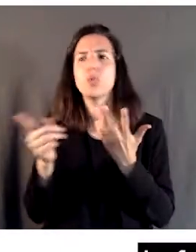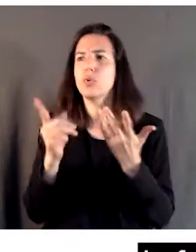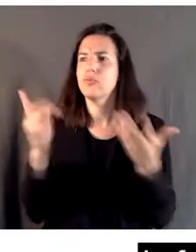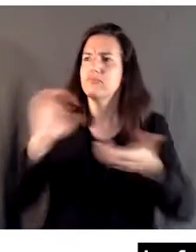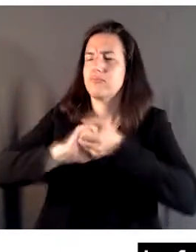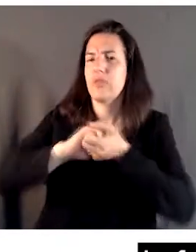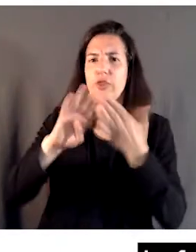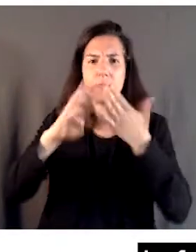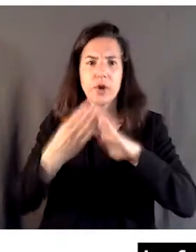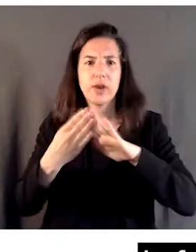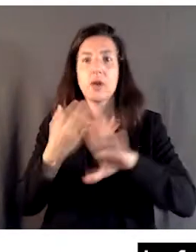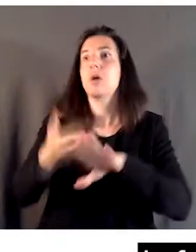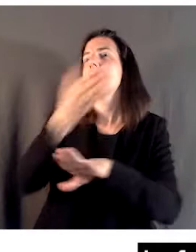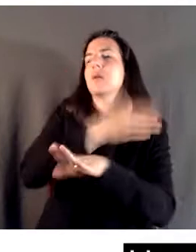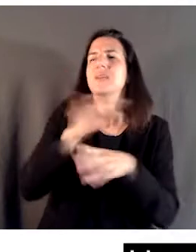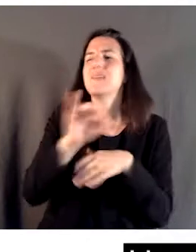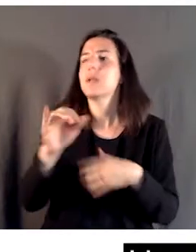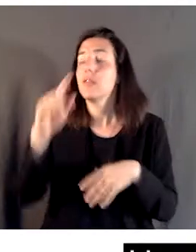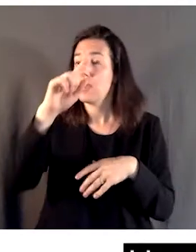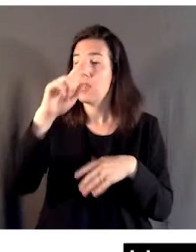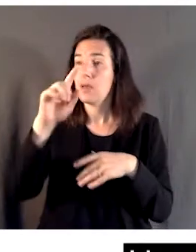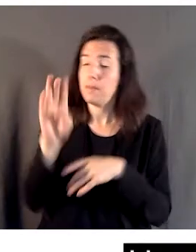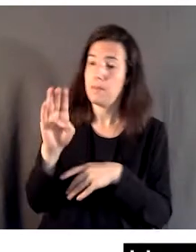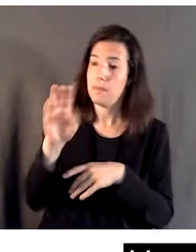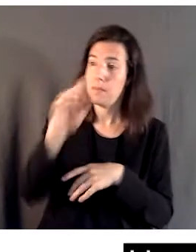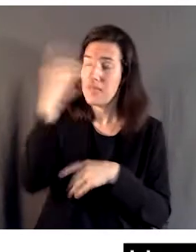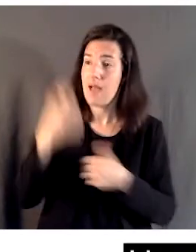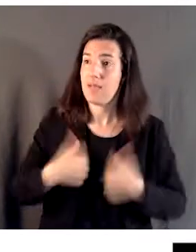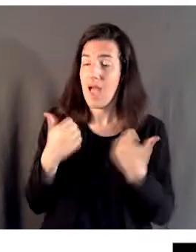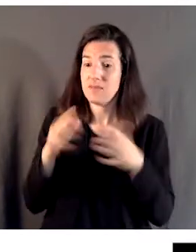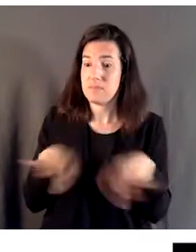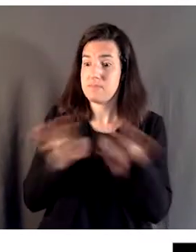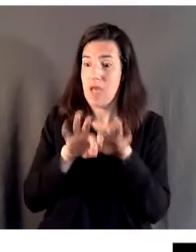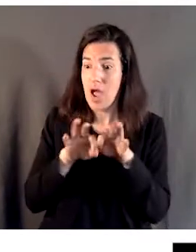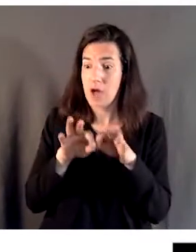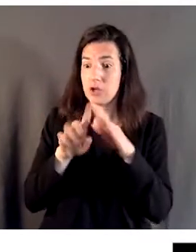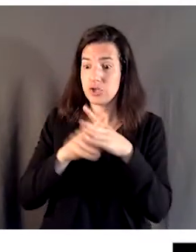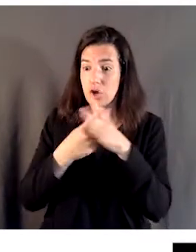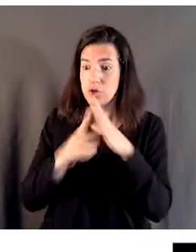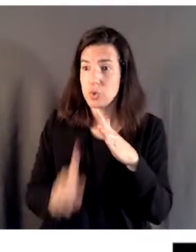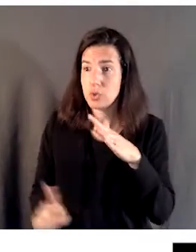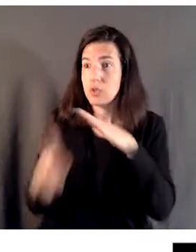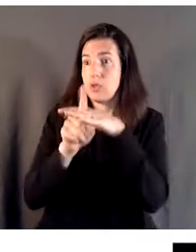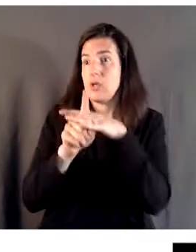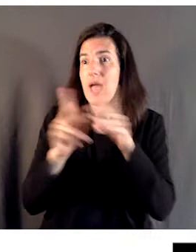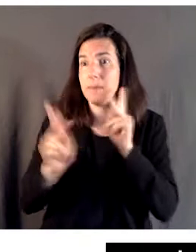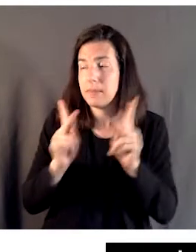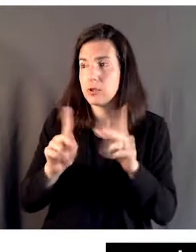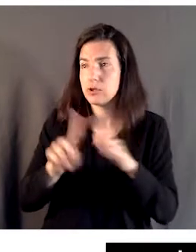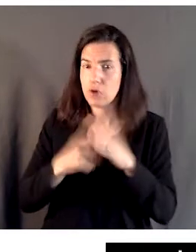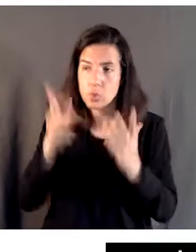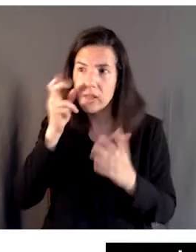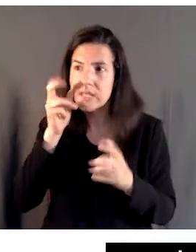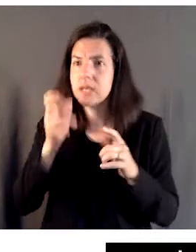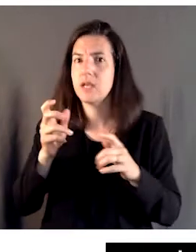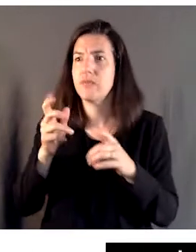well before, let's say that, even the Black Lives Matter started to really emerge and people started to listen on a different level. And I wondered if you